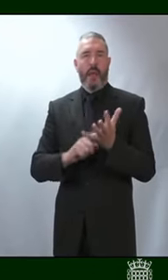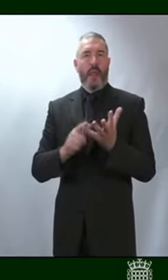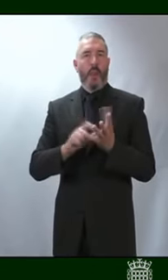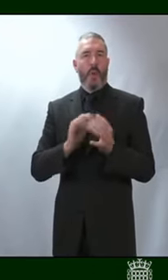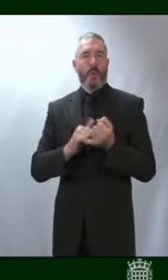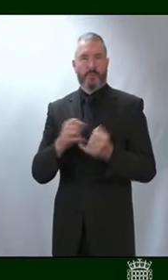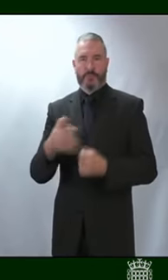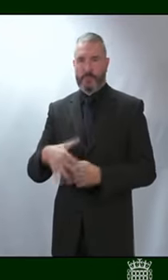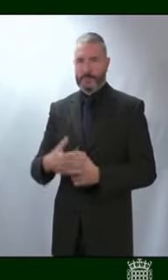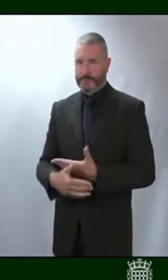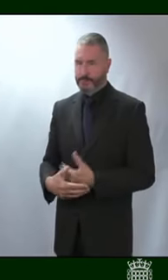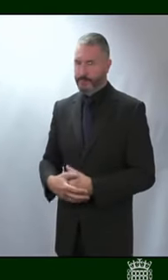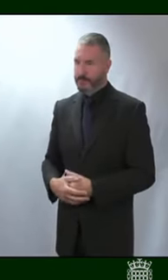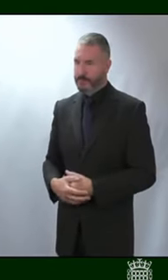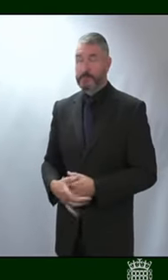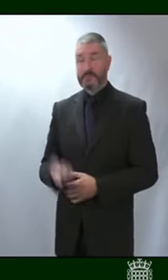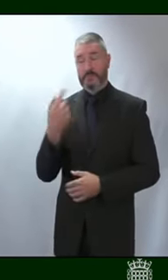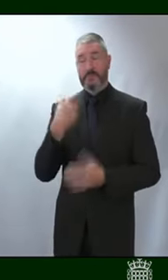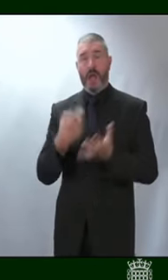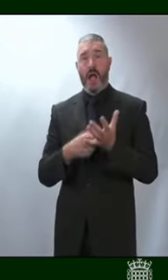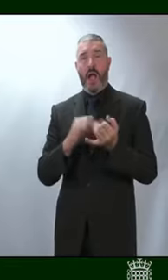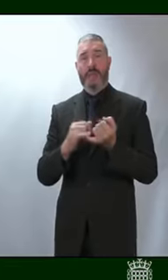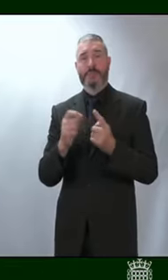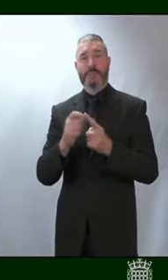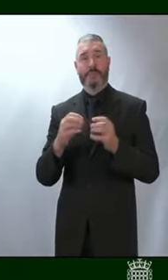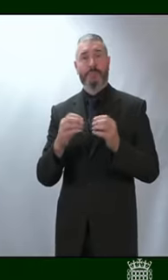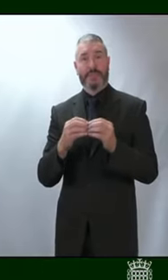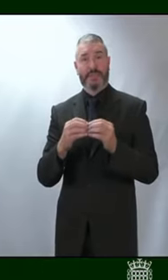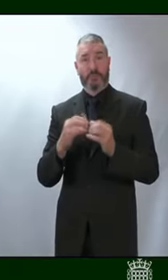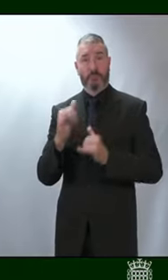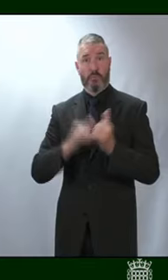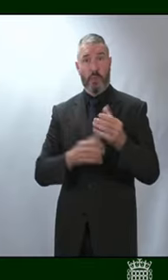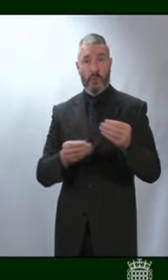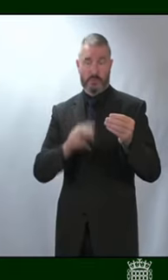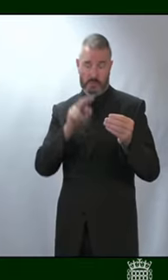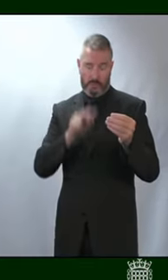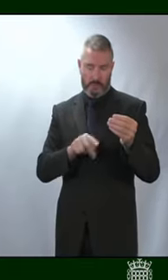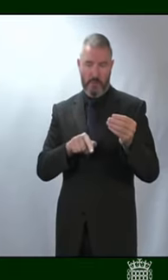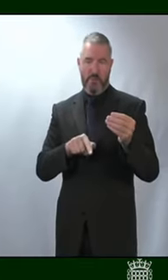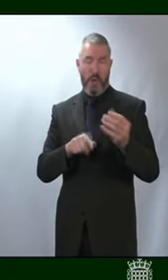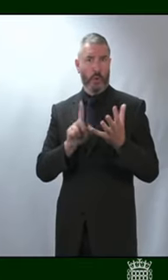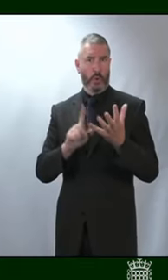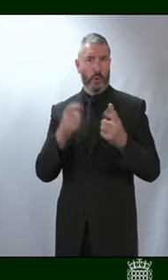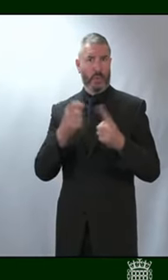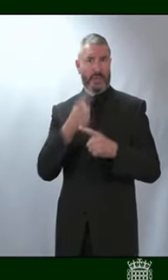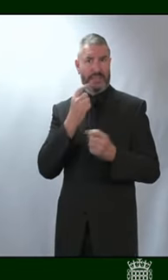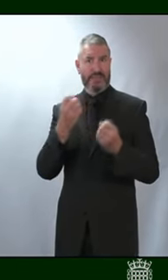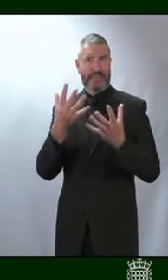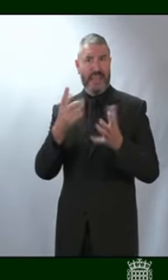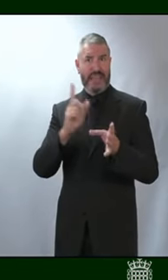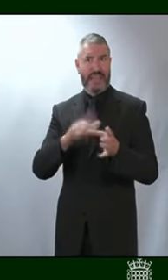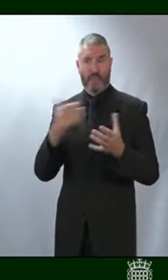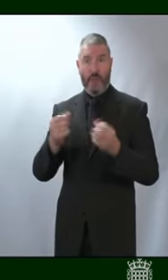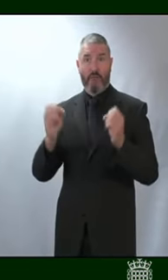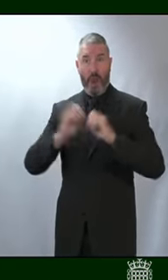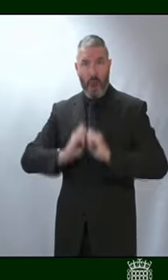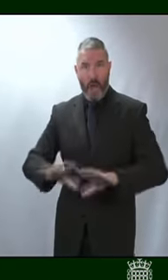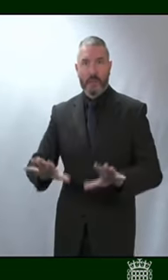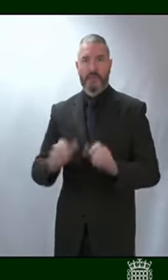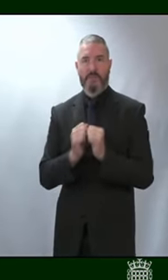Last week, a RSPB report noted that the UK has seen a lost decade for nature, with the